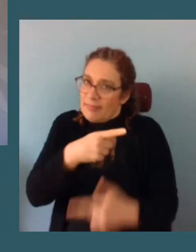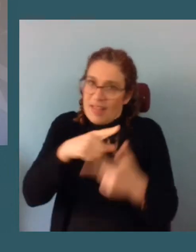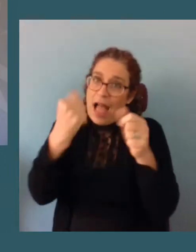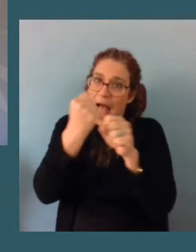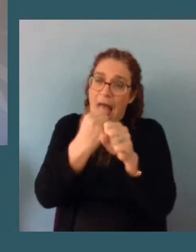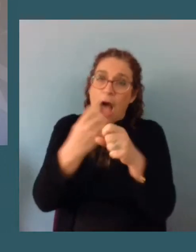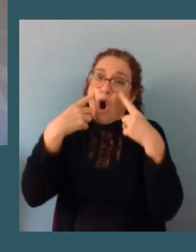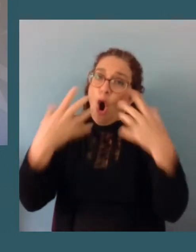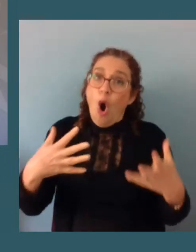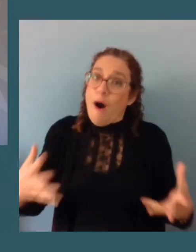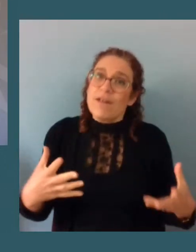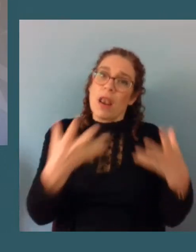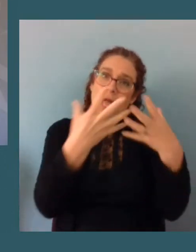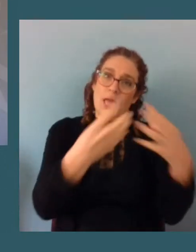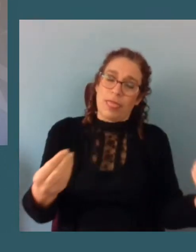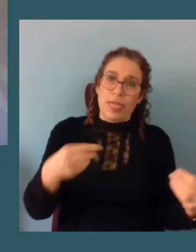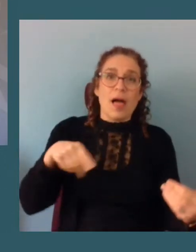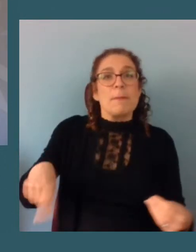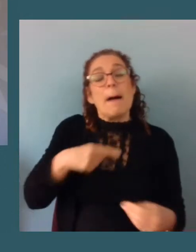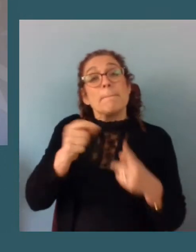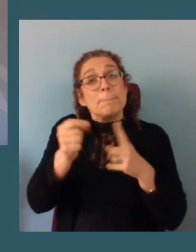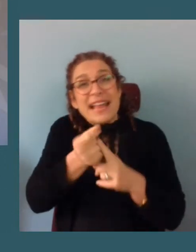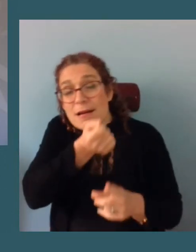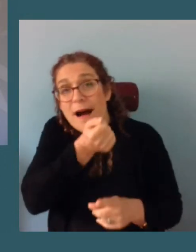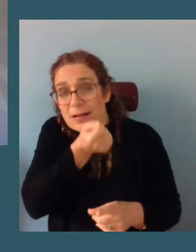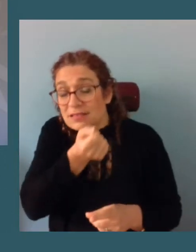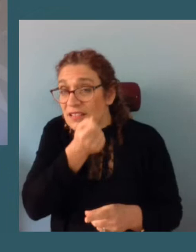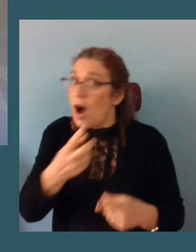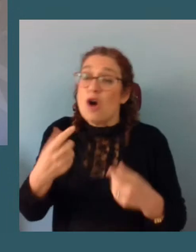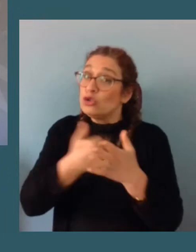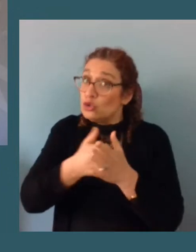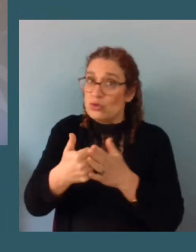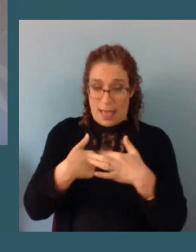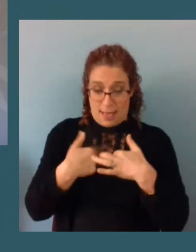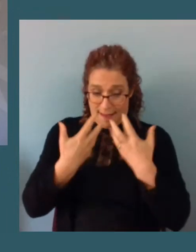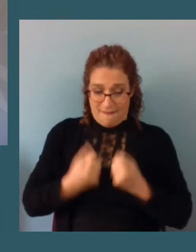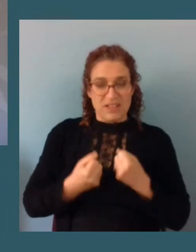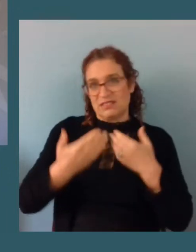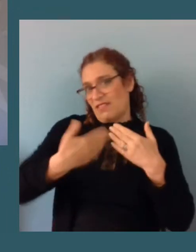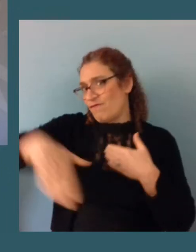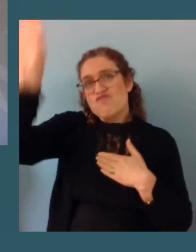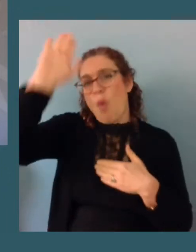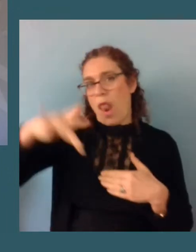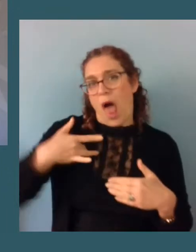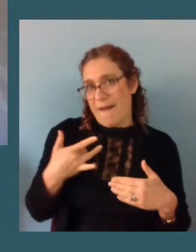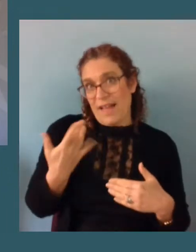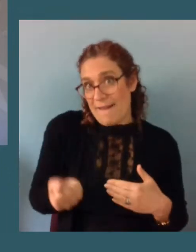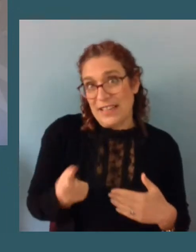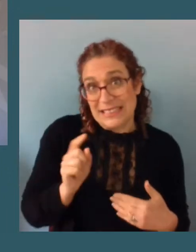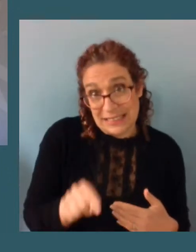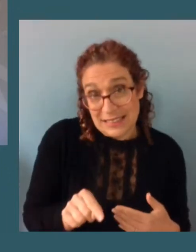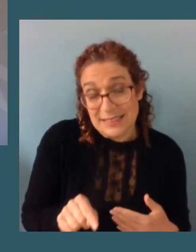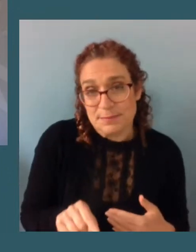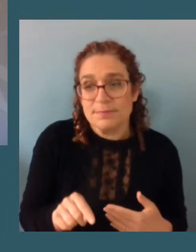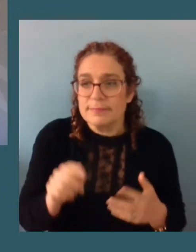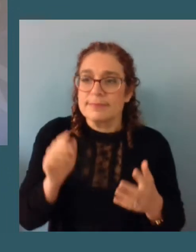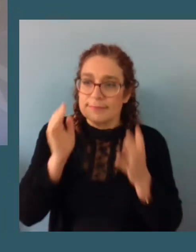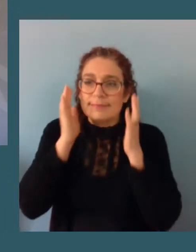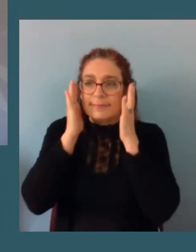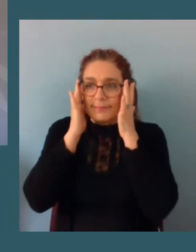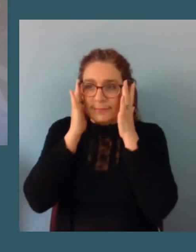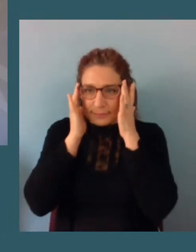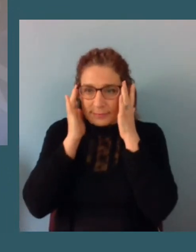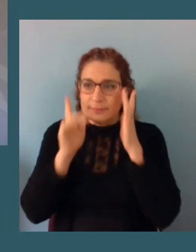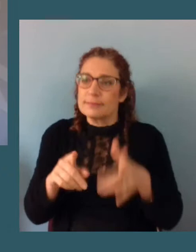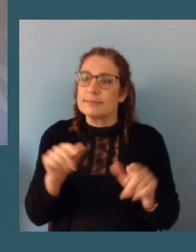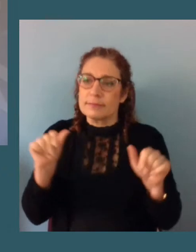it, then you're allergic for the rest of your life. Yeah, no, absolutely. Okay, moving